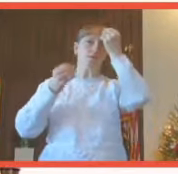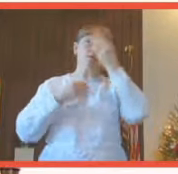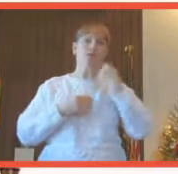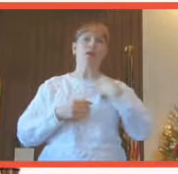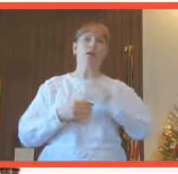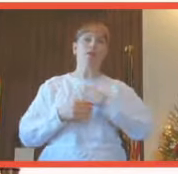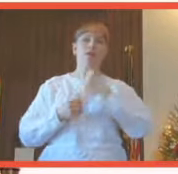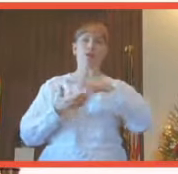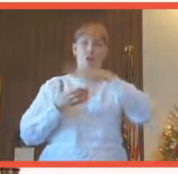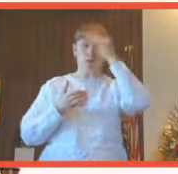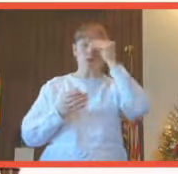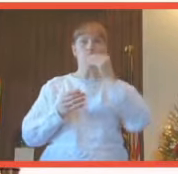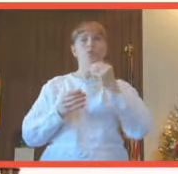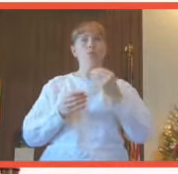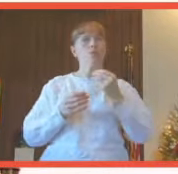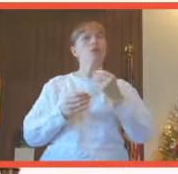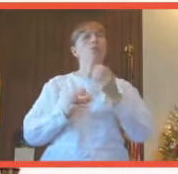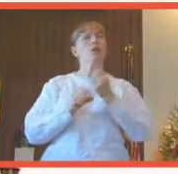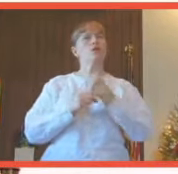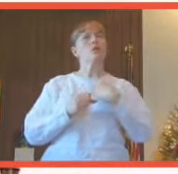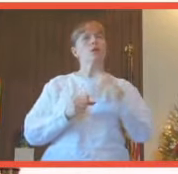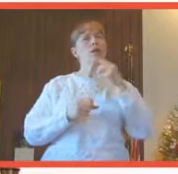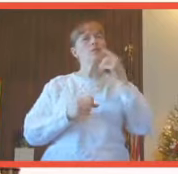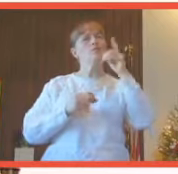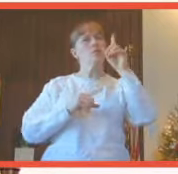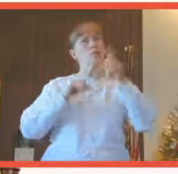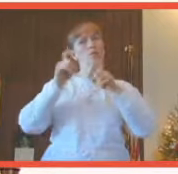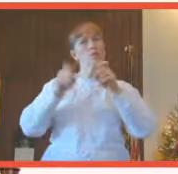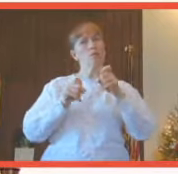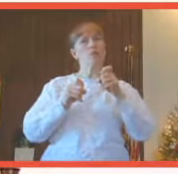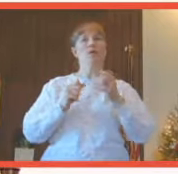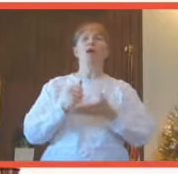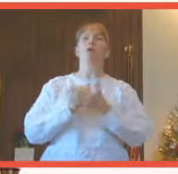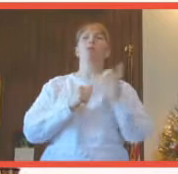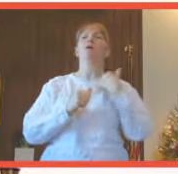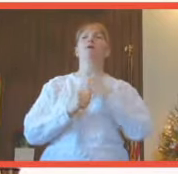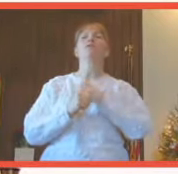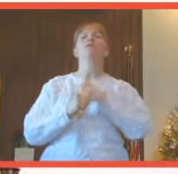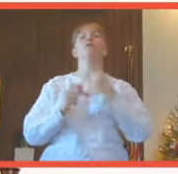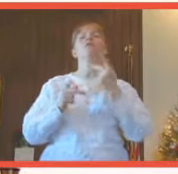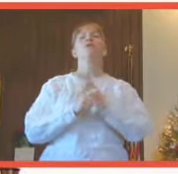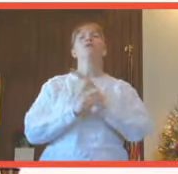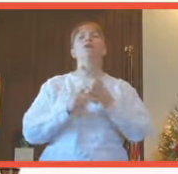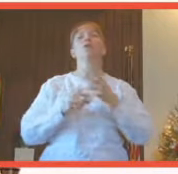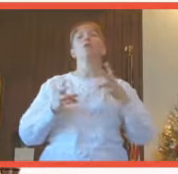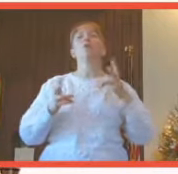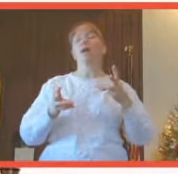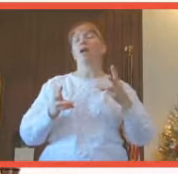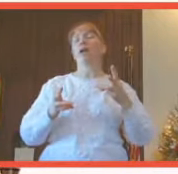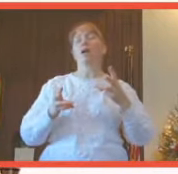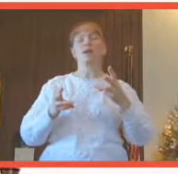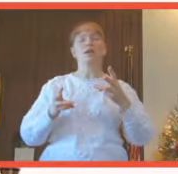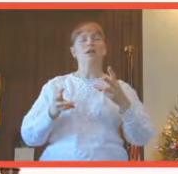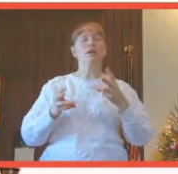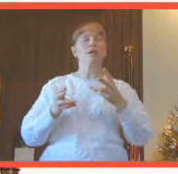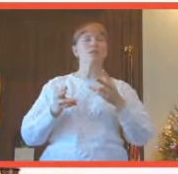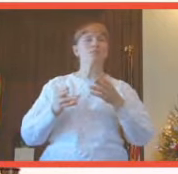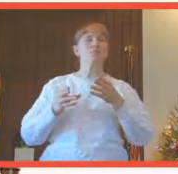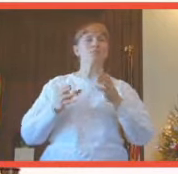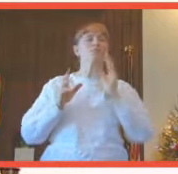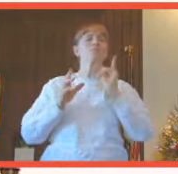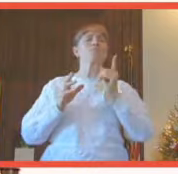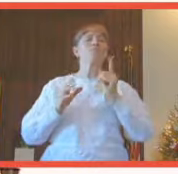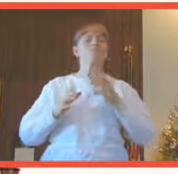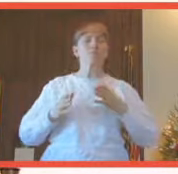questions, that help us figure out, a way to go, a path, a